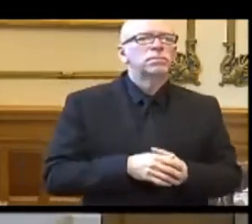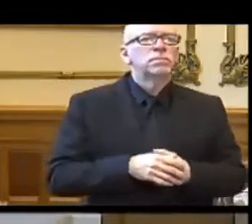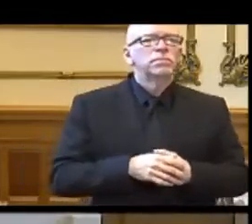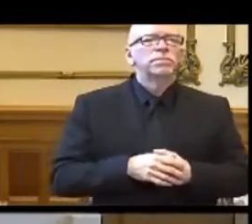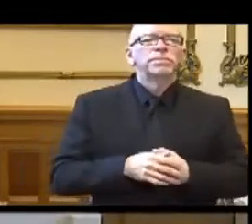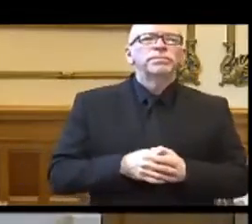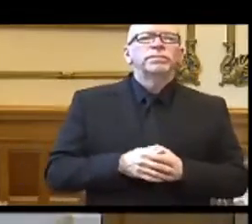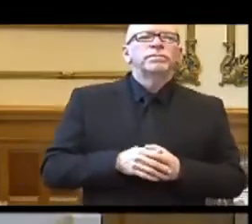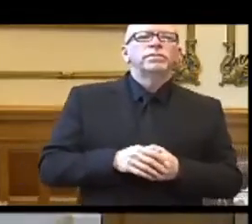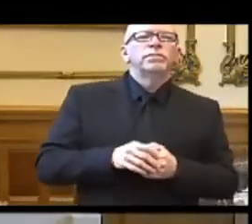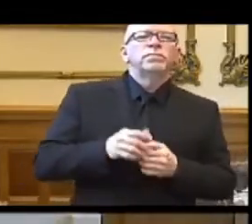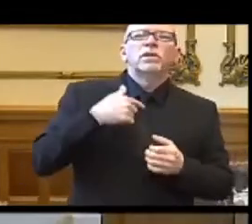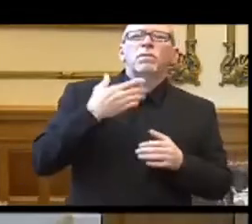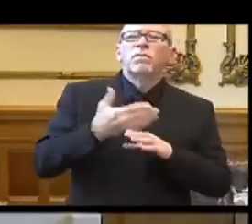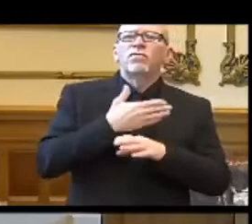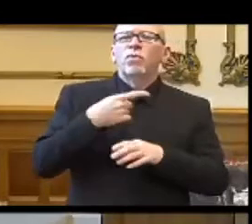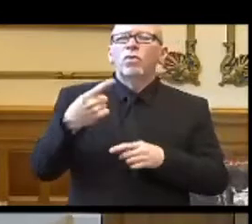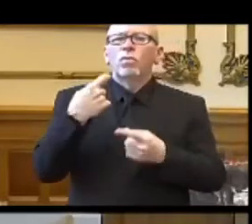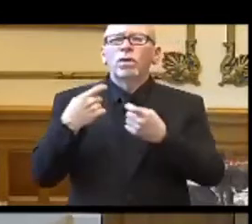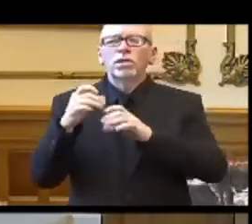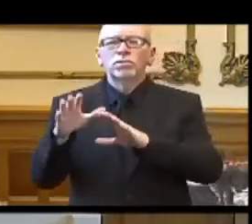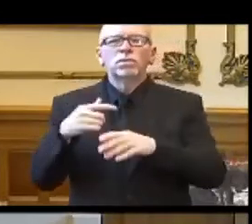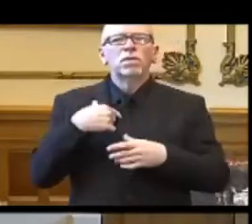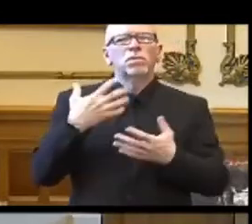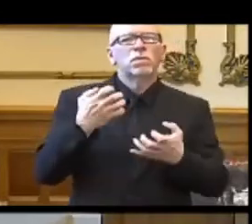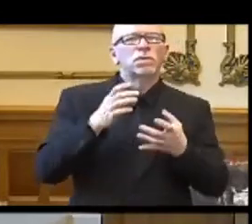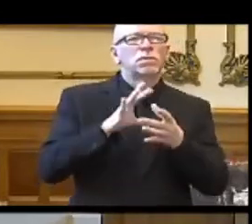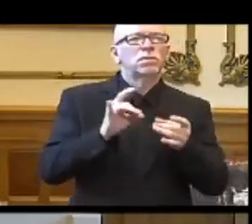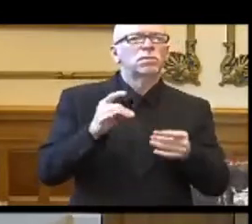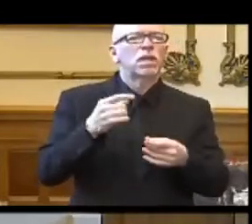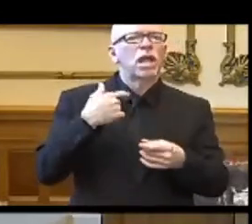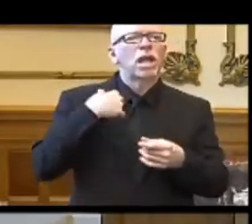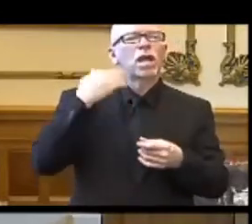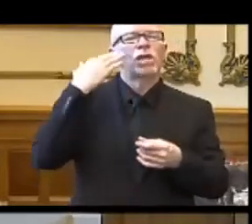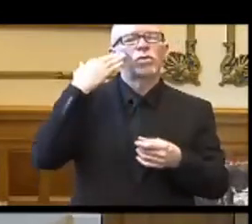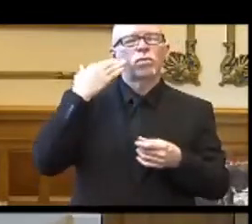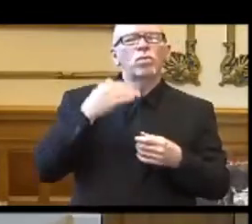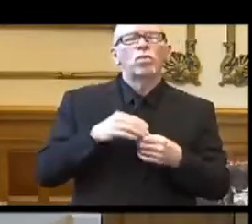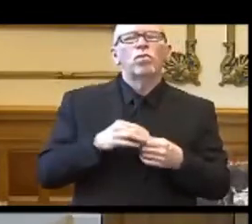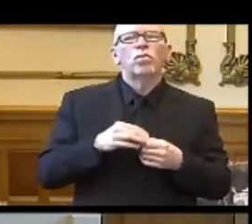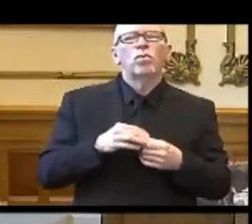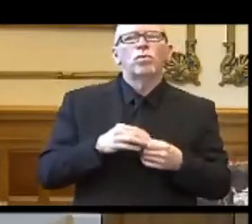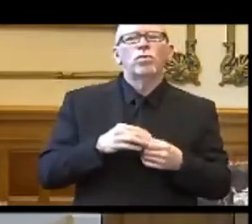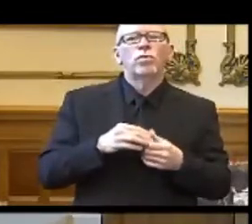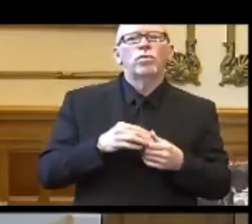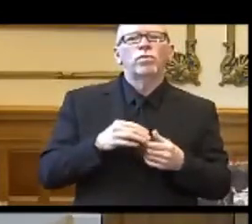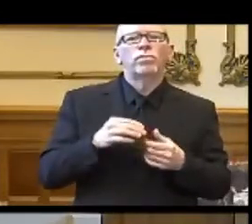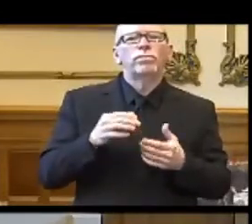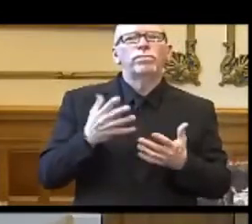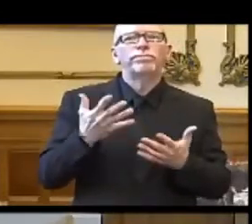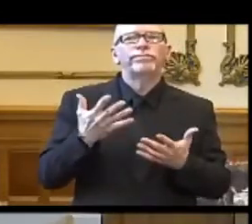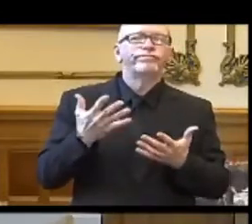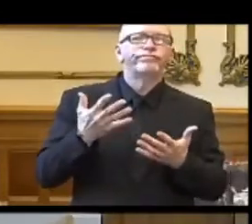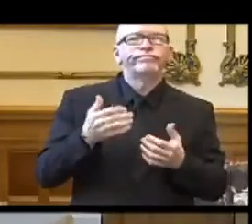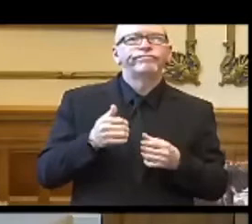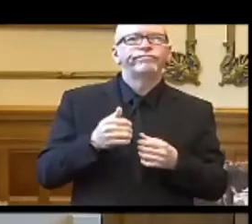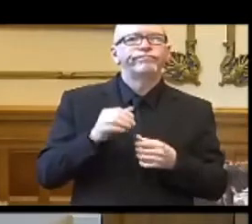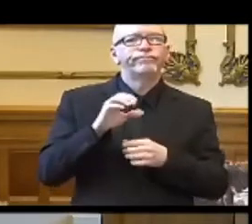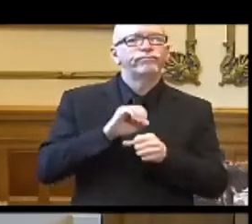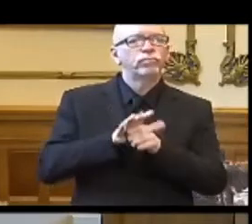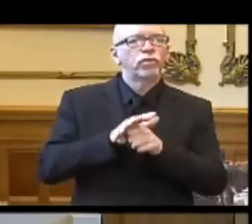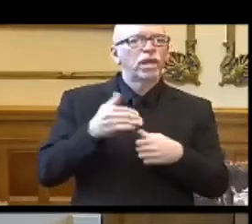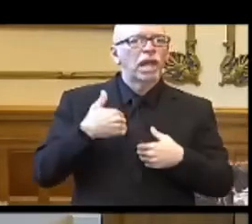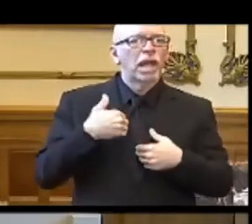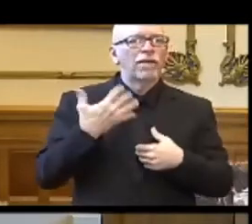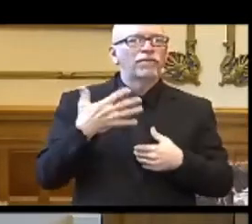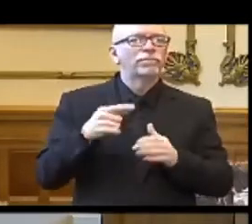Look, I just wanted to say before we get to the Q&A that I know the adverse effects of COVID-19,